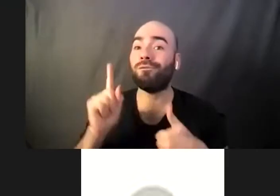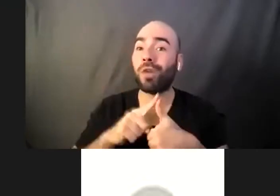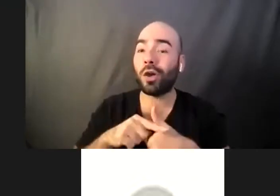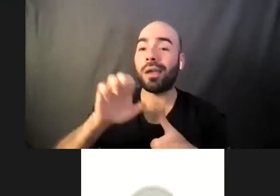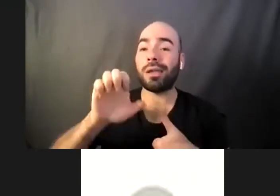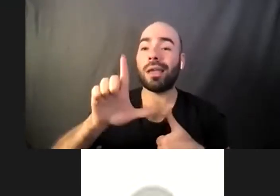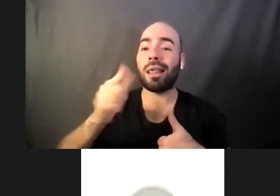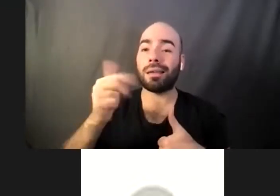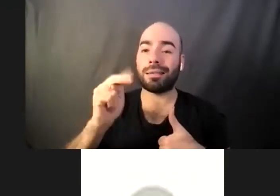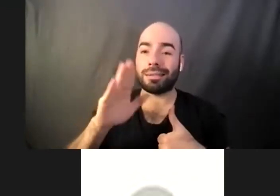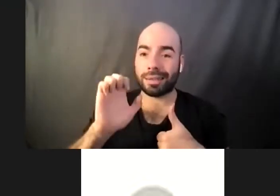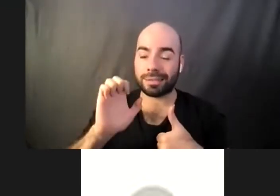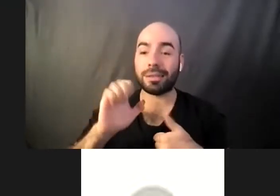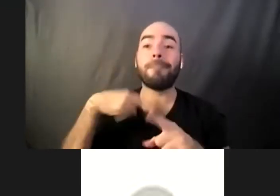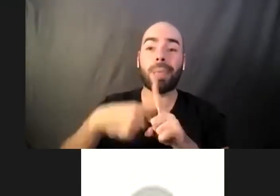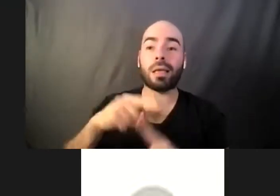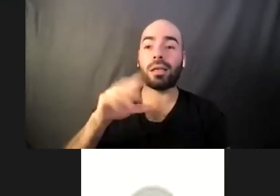Chester.